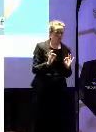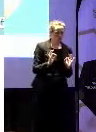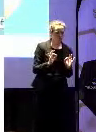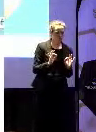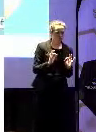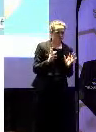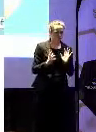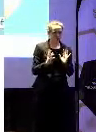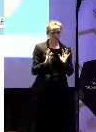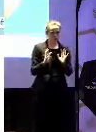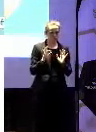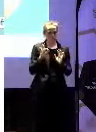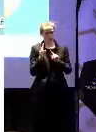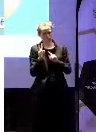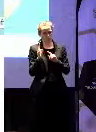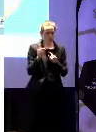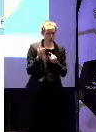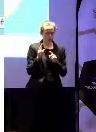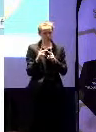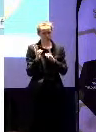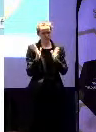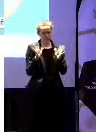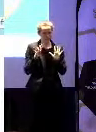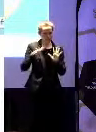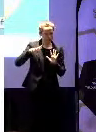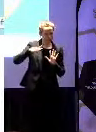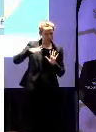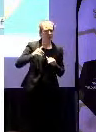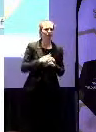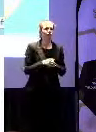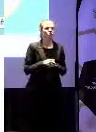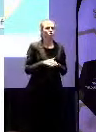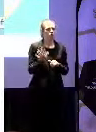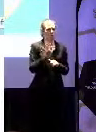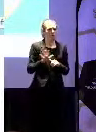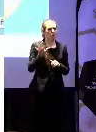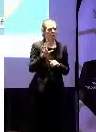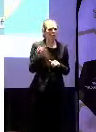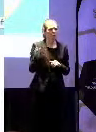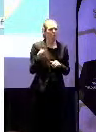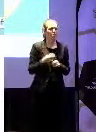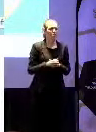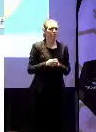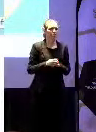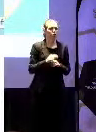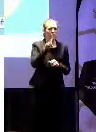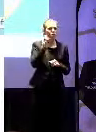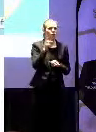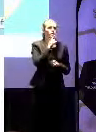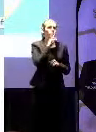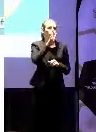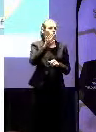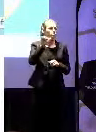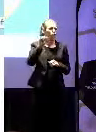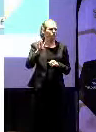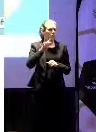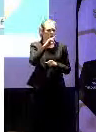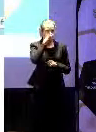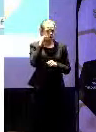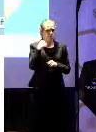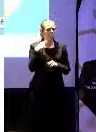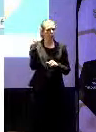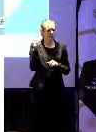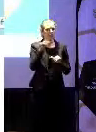by 3 or 2. But I think it's around there. That should be the correct number. around 1,464 names that